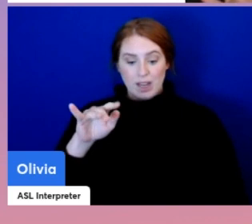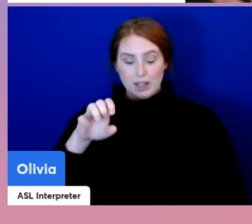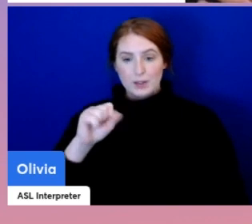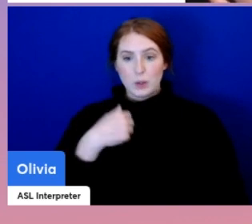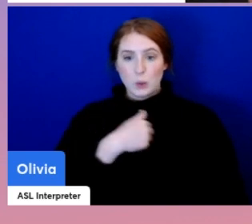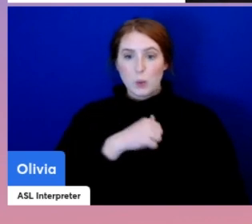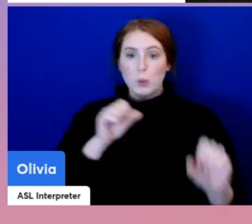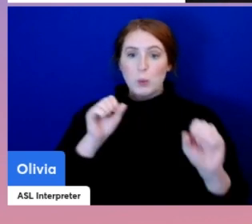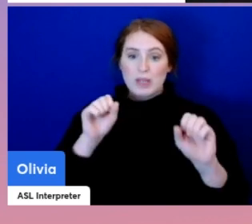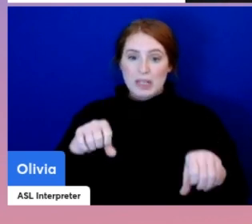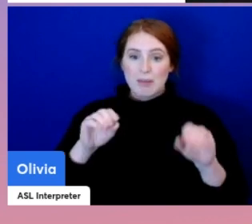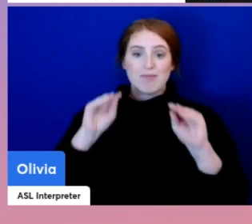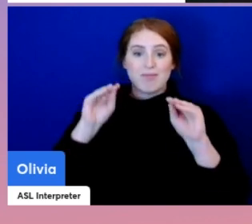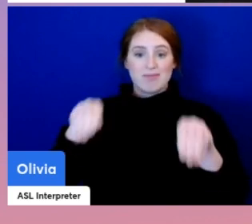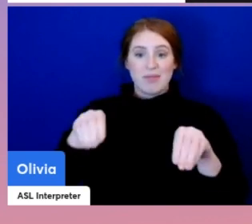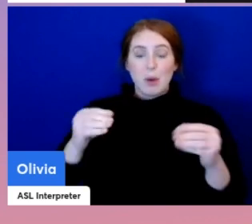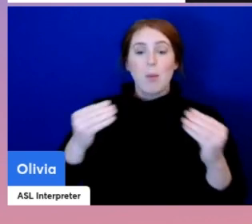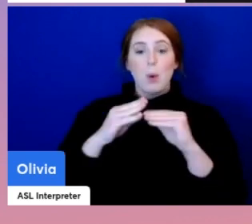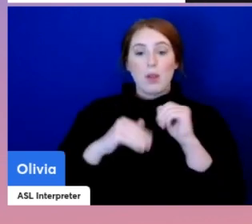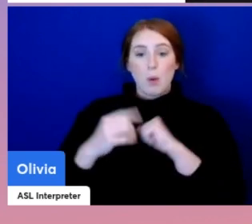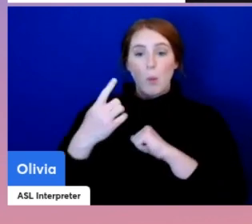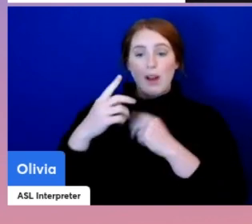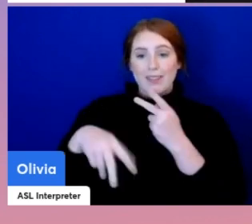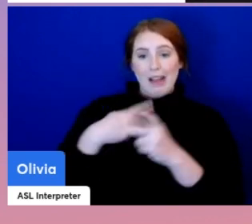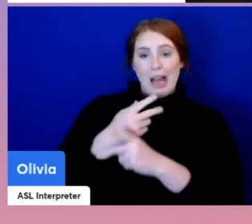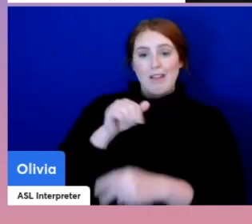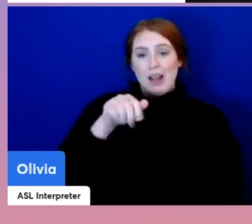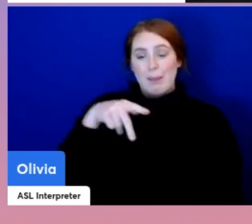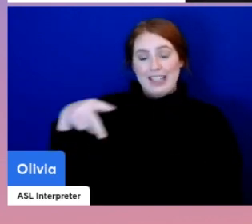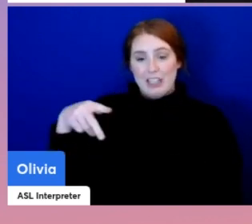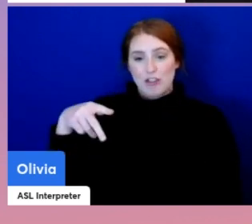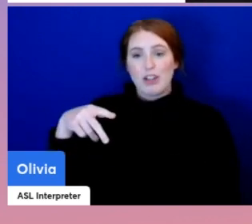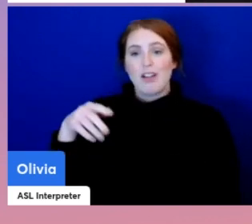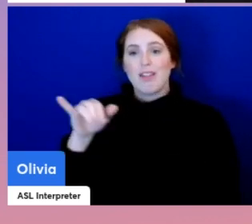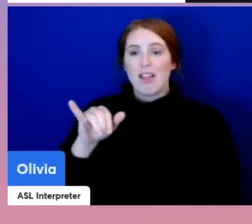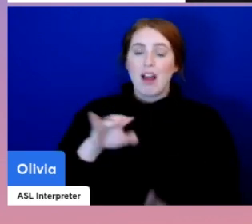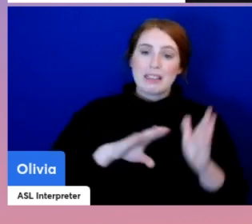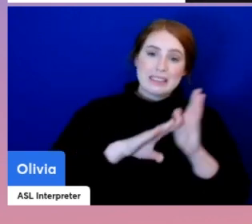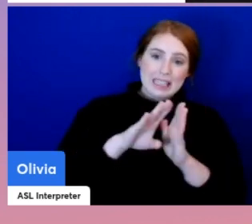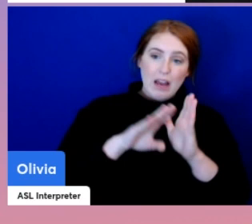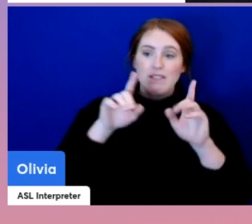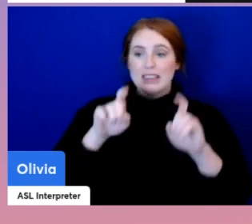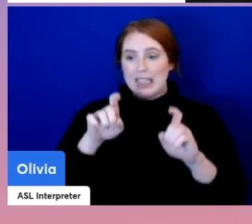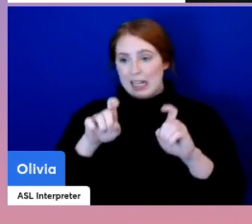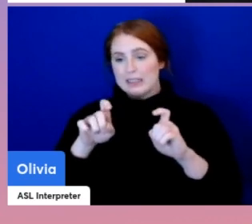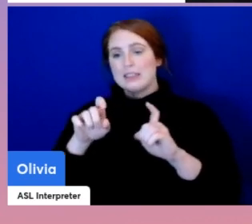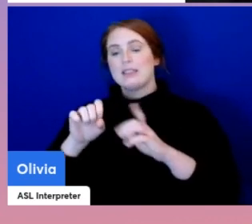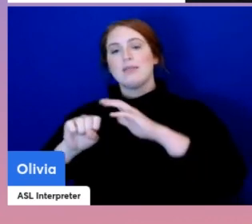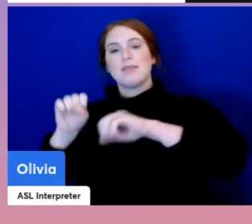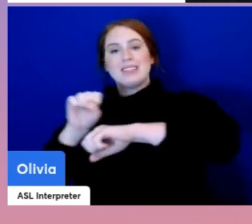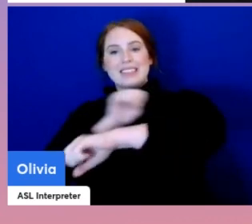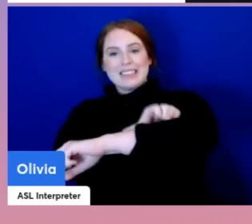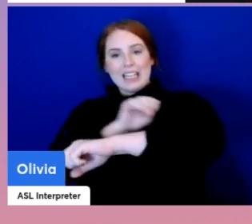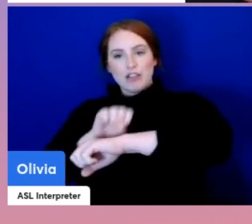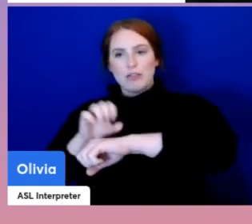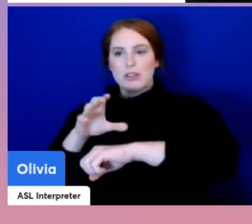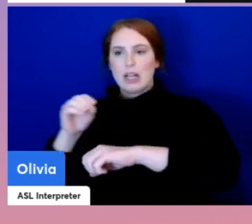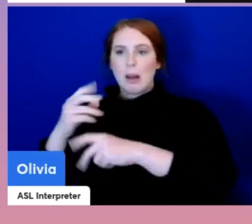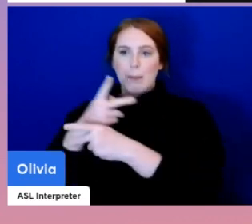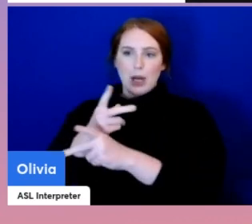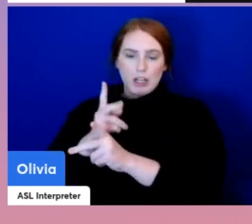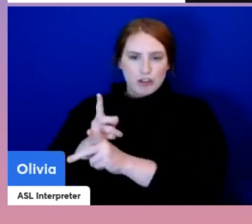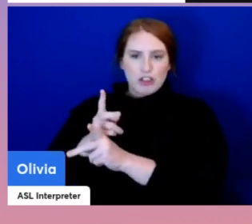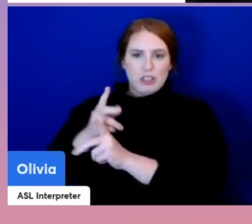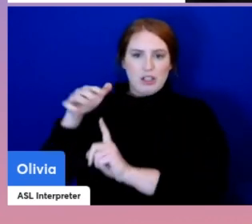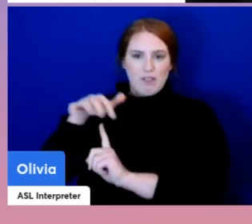to deploy multiple versions of our application, such as a dev, test, staging, and prod environment. Then zooming in a little bit,